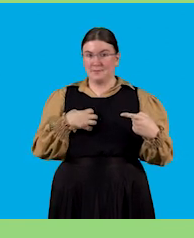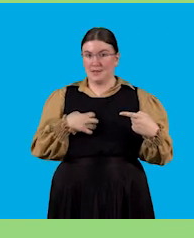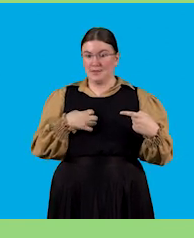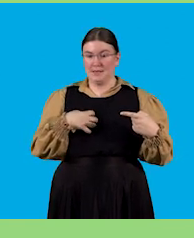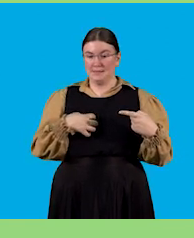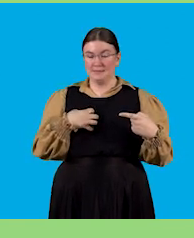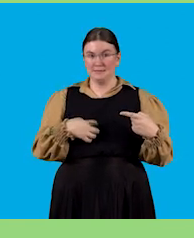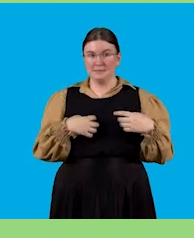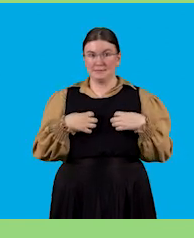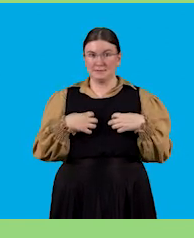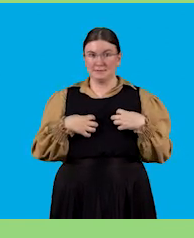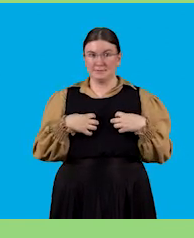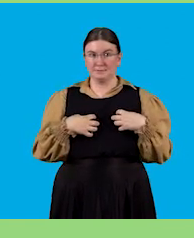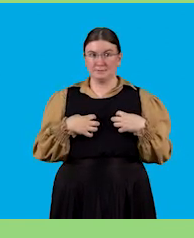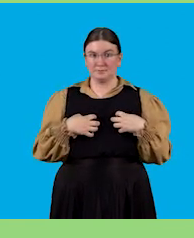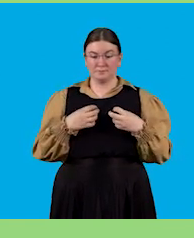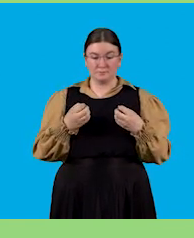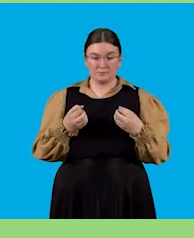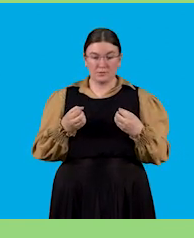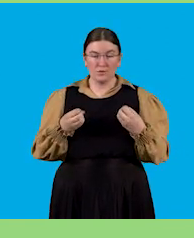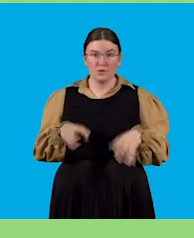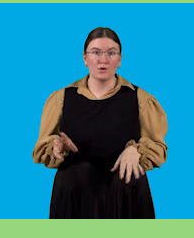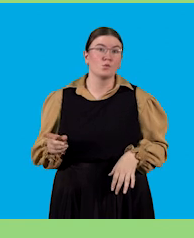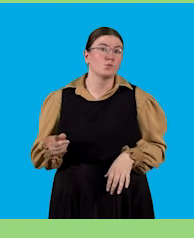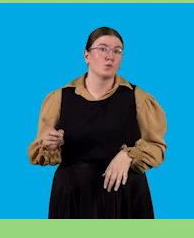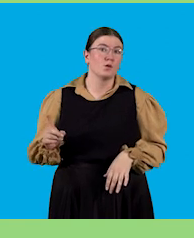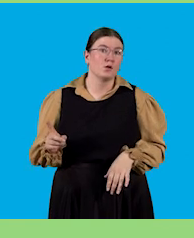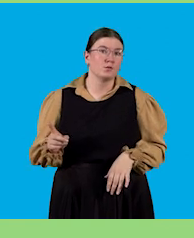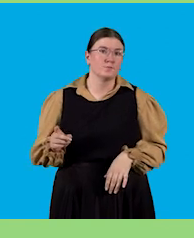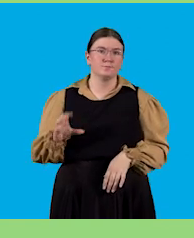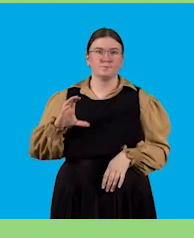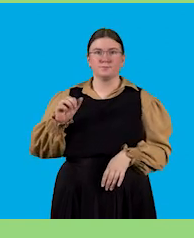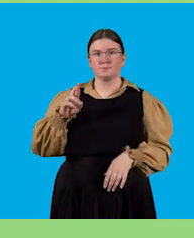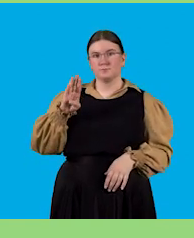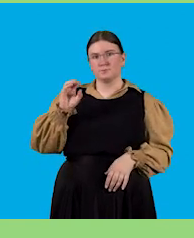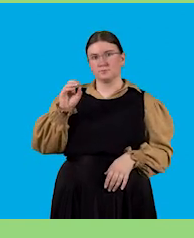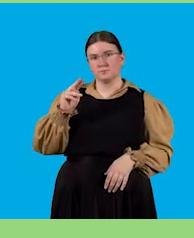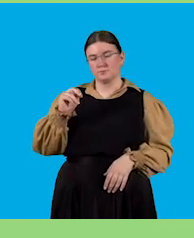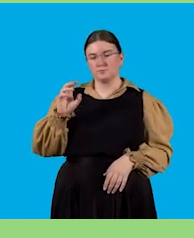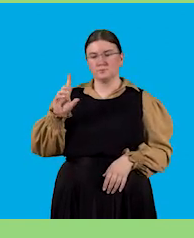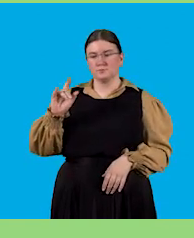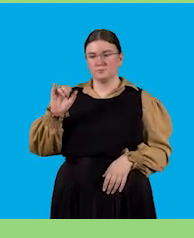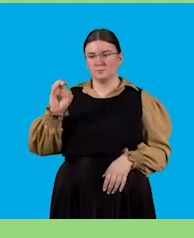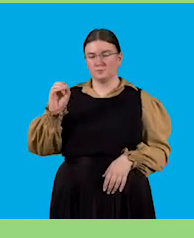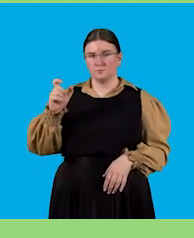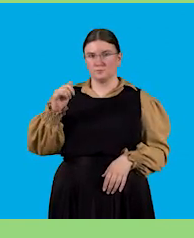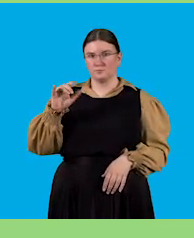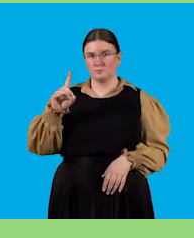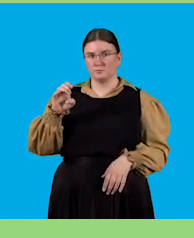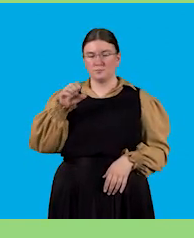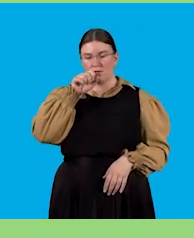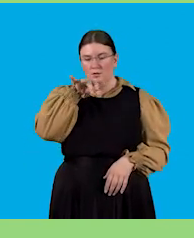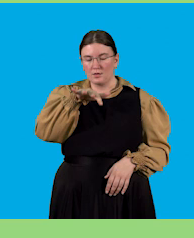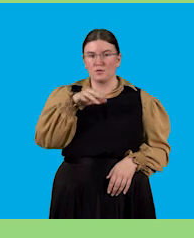as the lungs. Which waste products do the lungs excrete? We know that it excretes carbon dioxide and